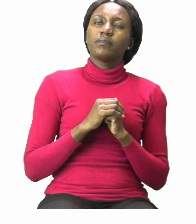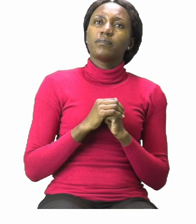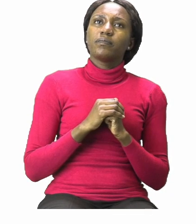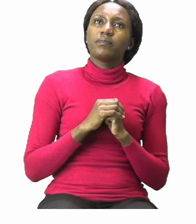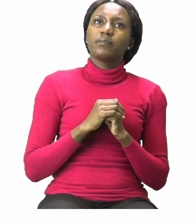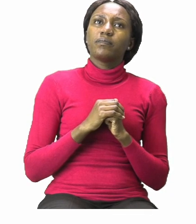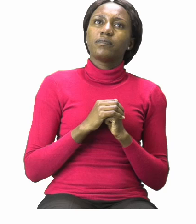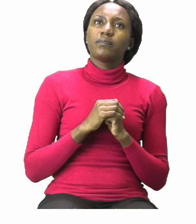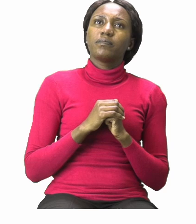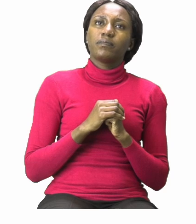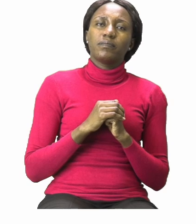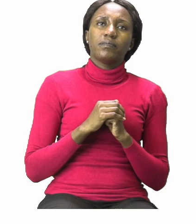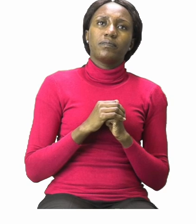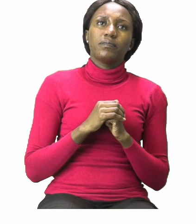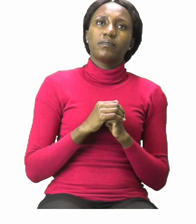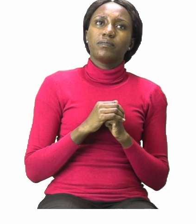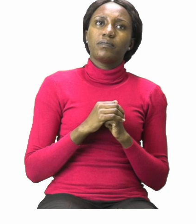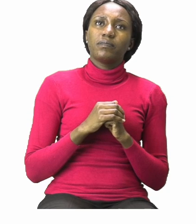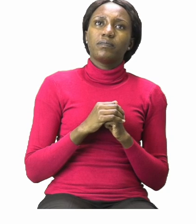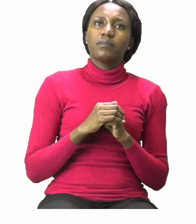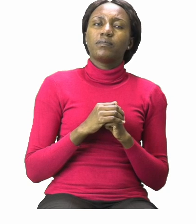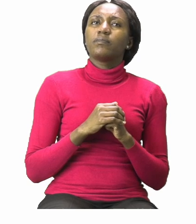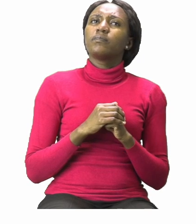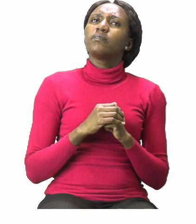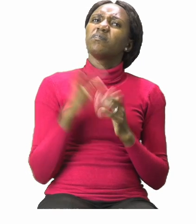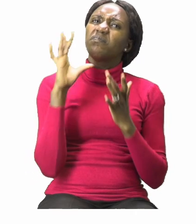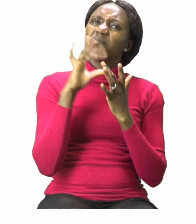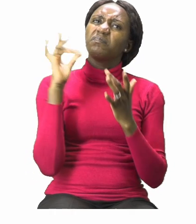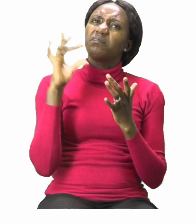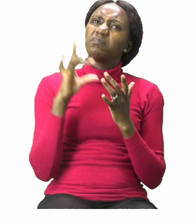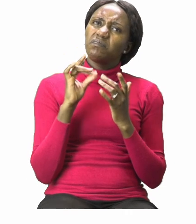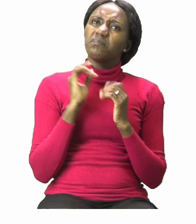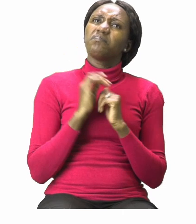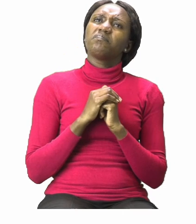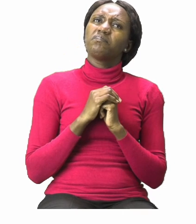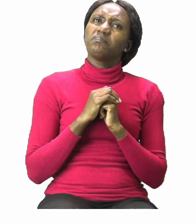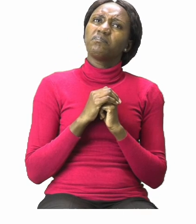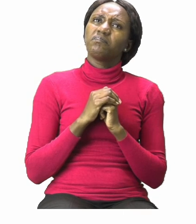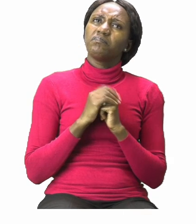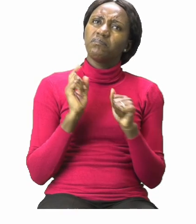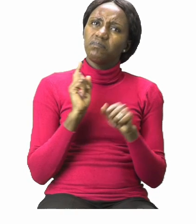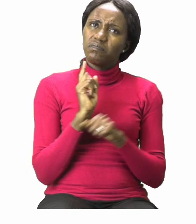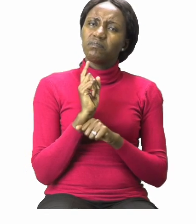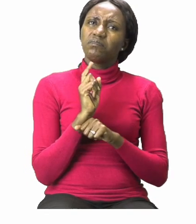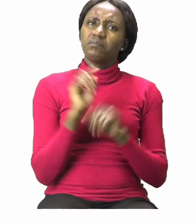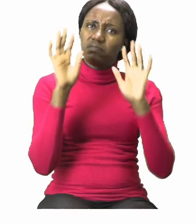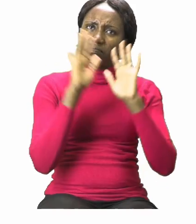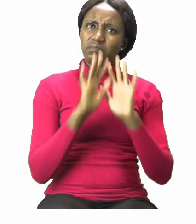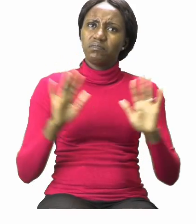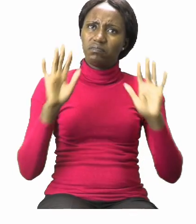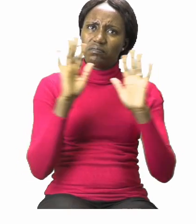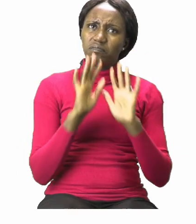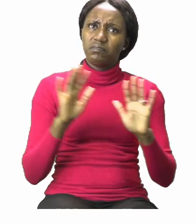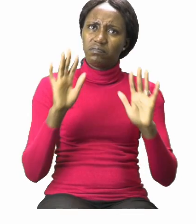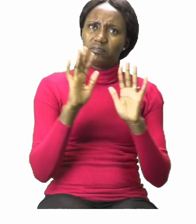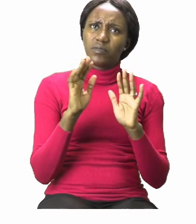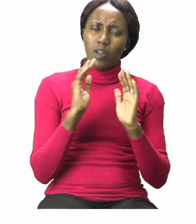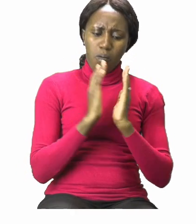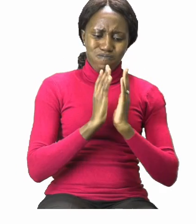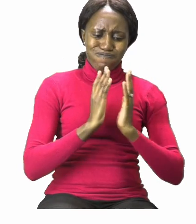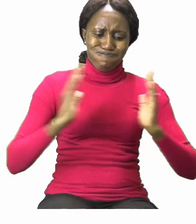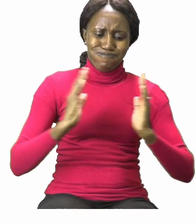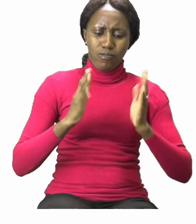So let's now decide. We are going to first start by coloring the thick